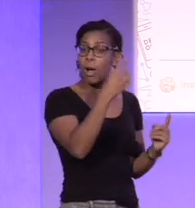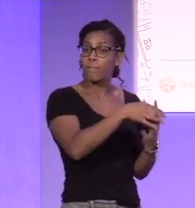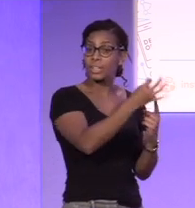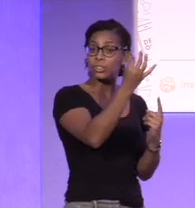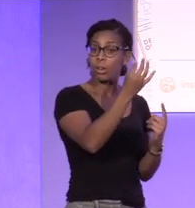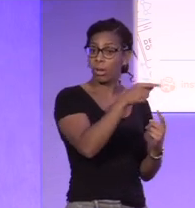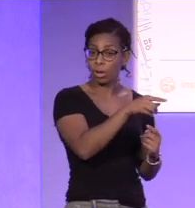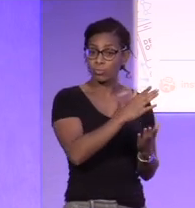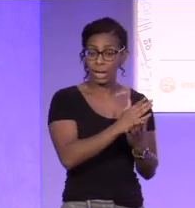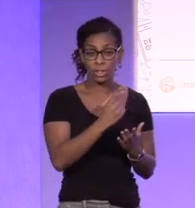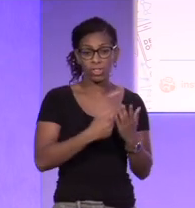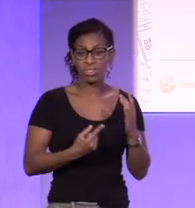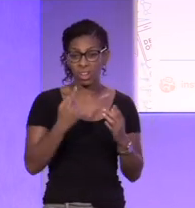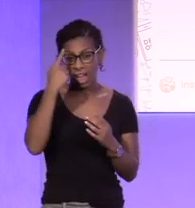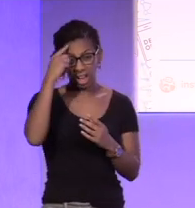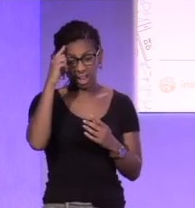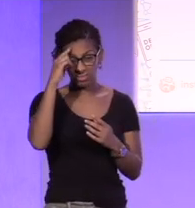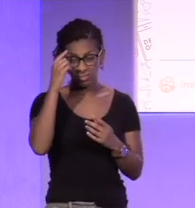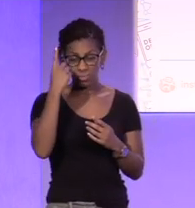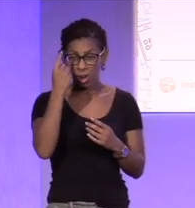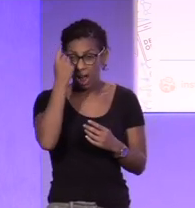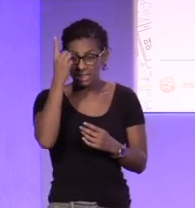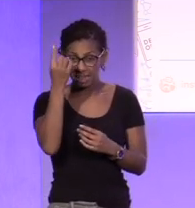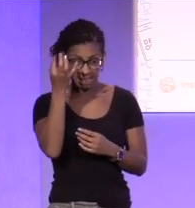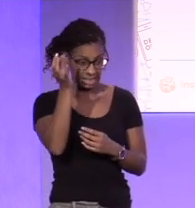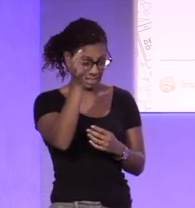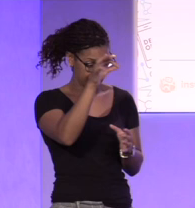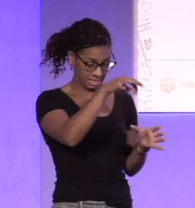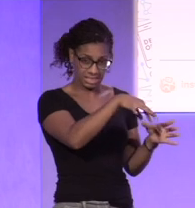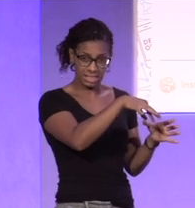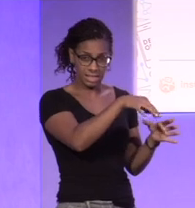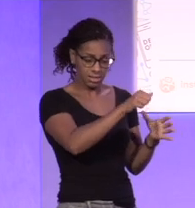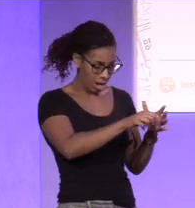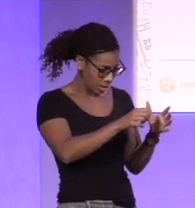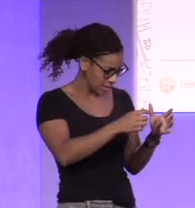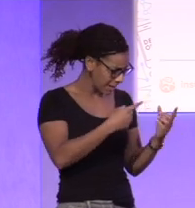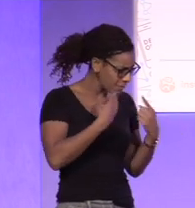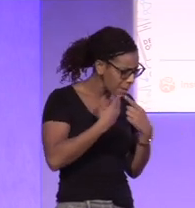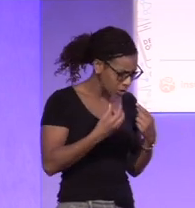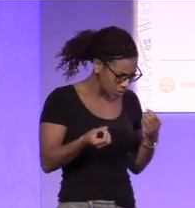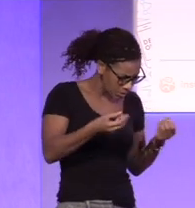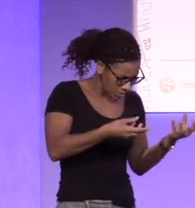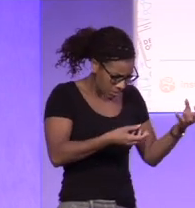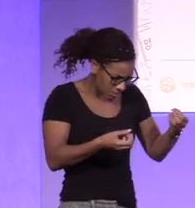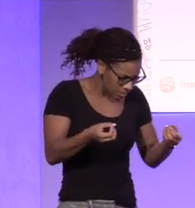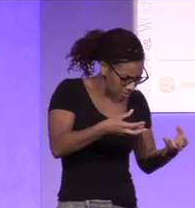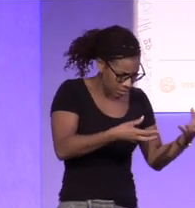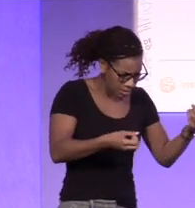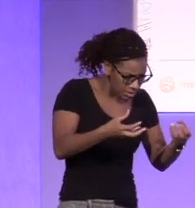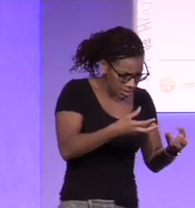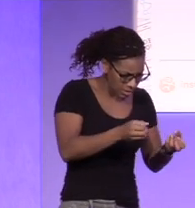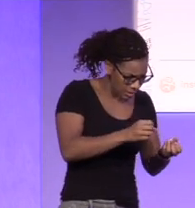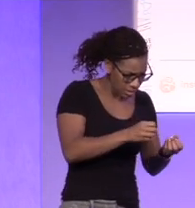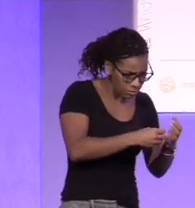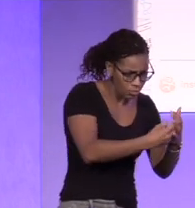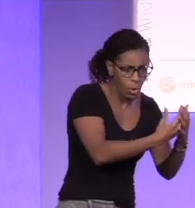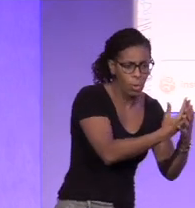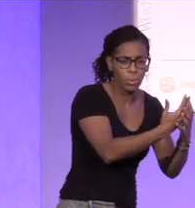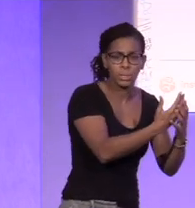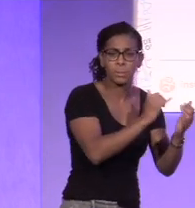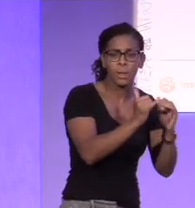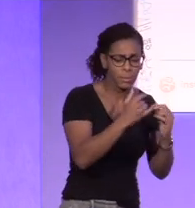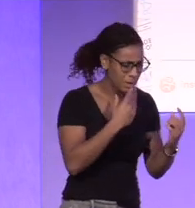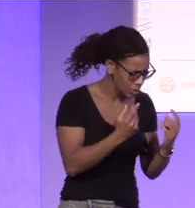little embryo. This seed would grow. It would be nurtured. Information would be added, things would be taken away as part of ideation. But